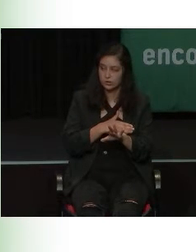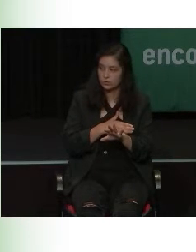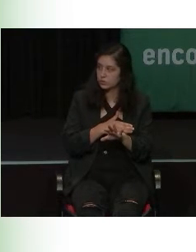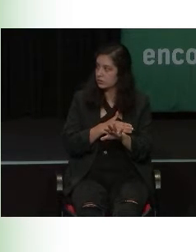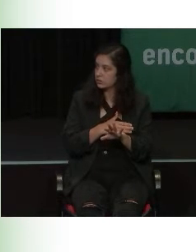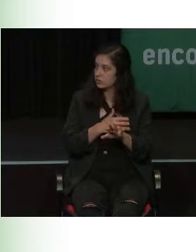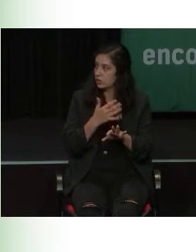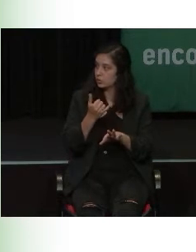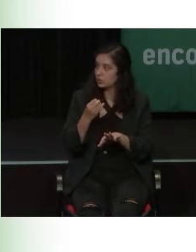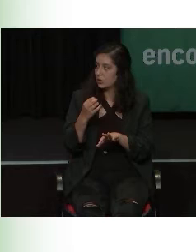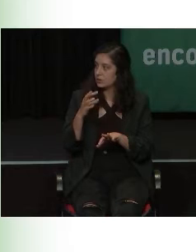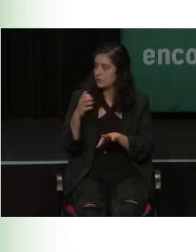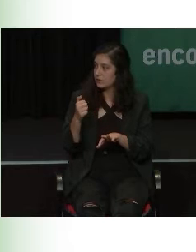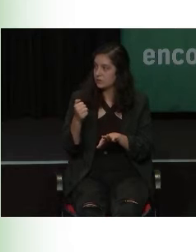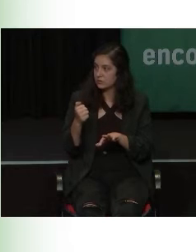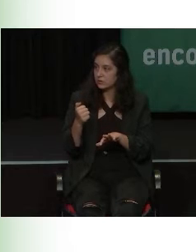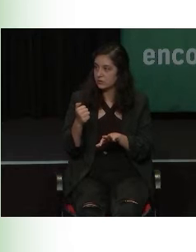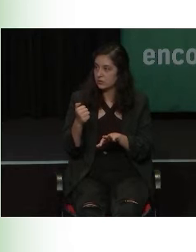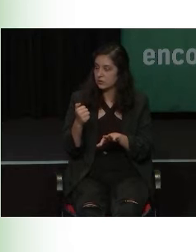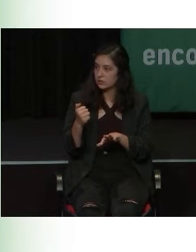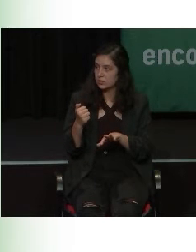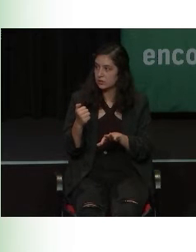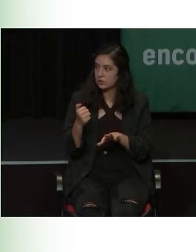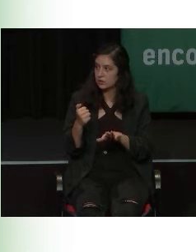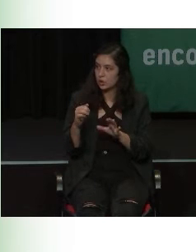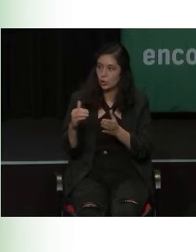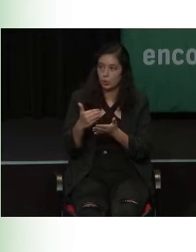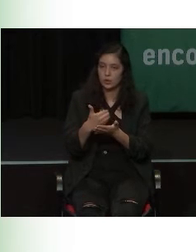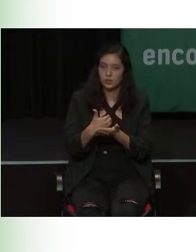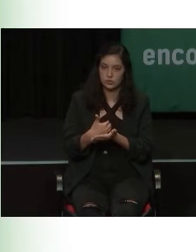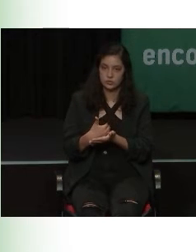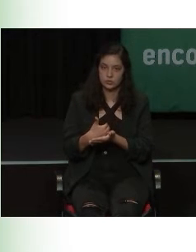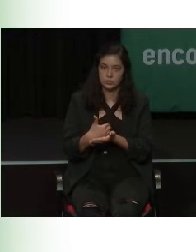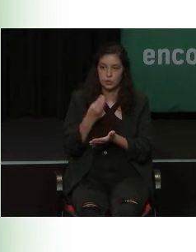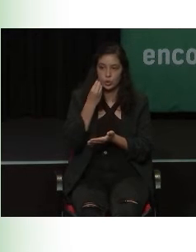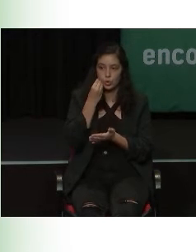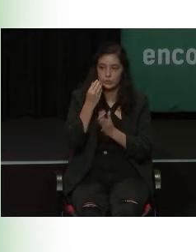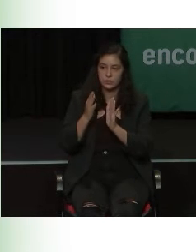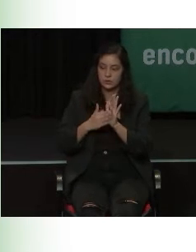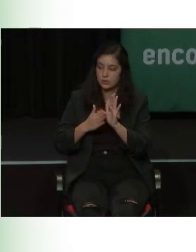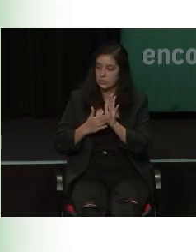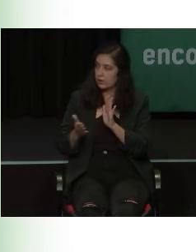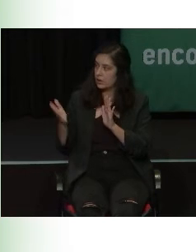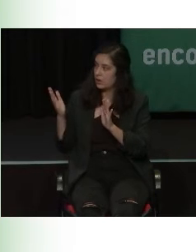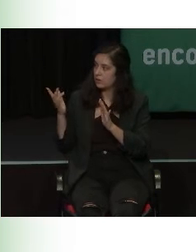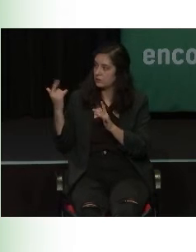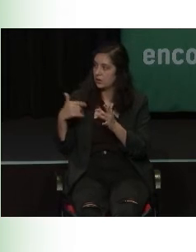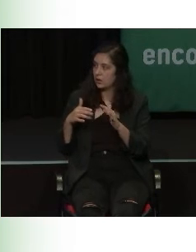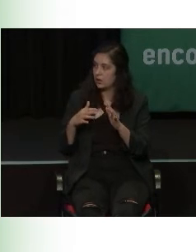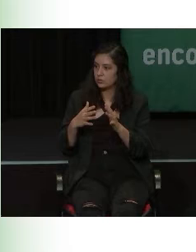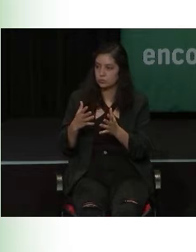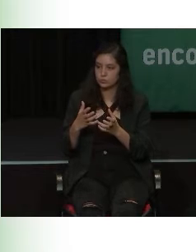so 2015 collection. And that's how we define this level is never